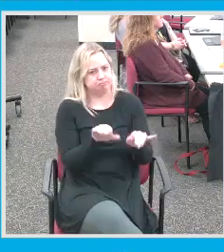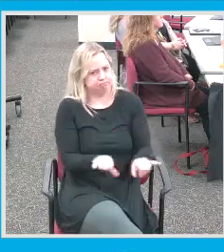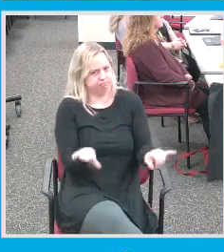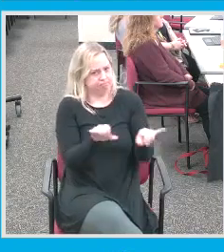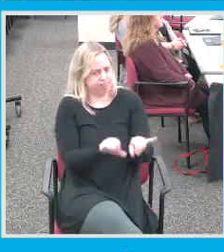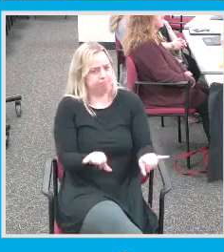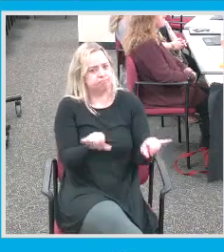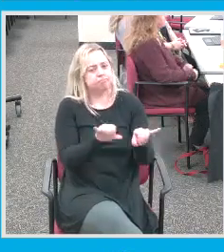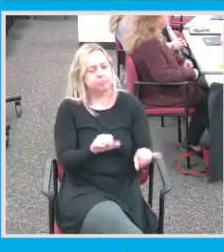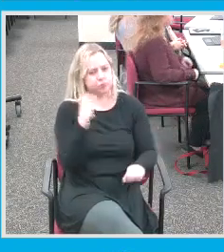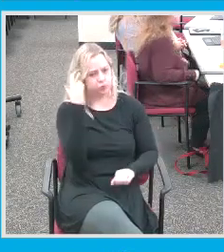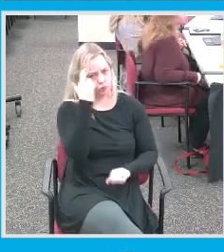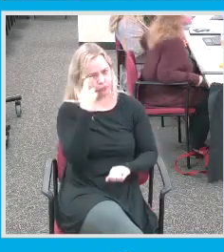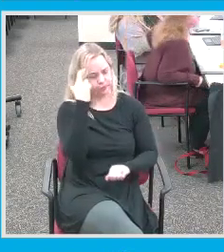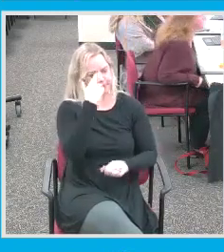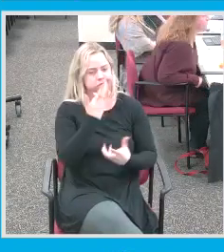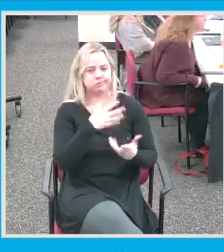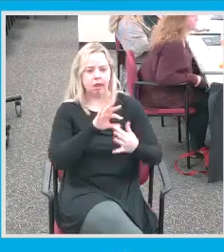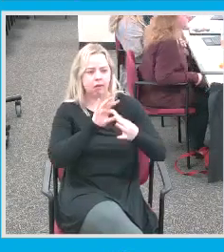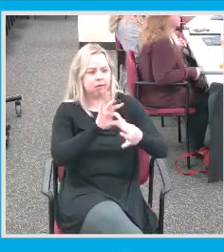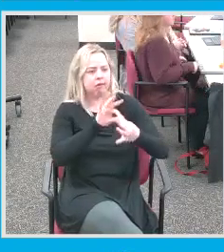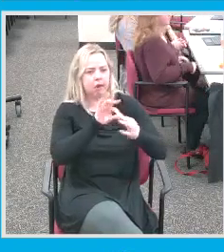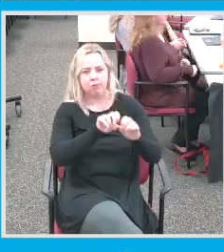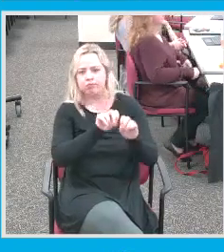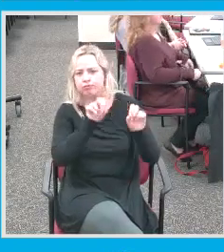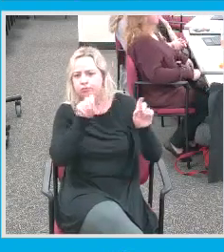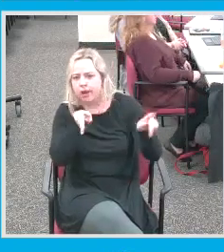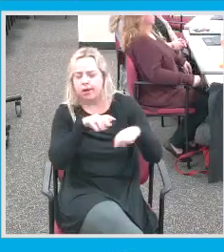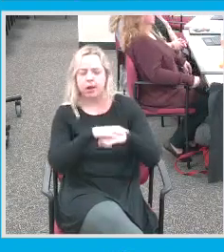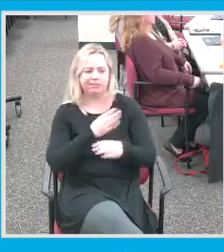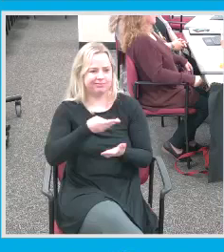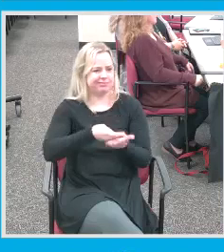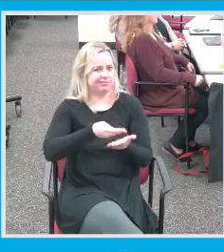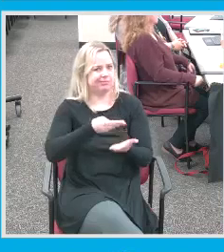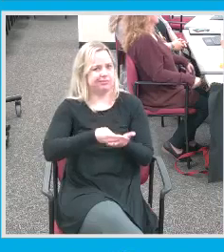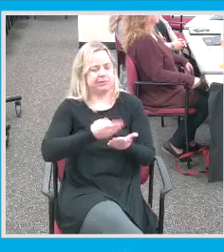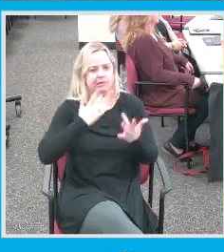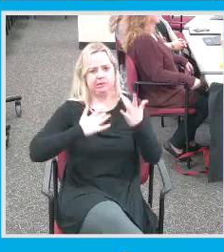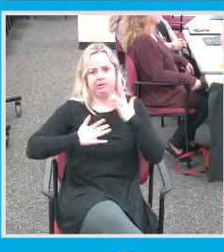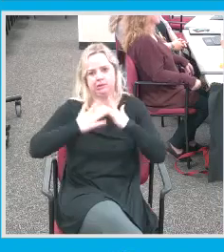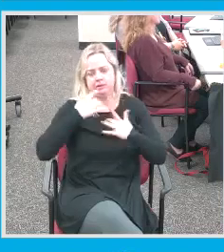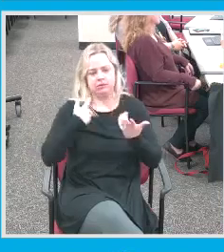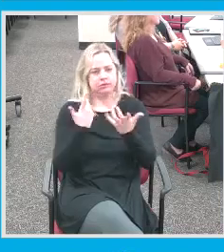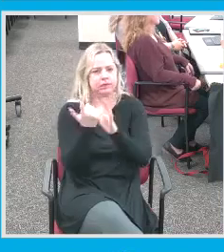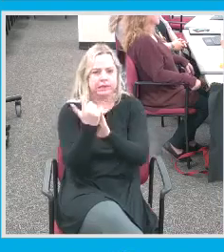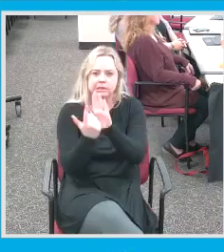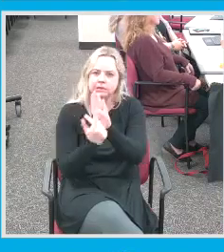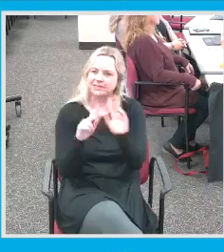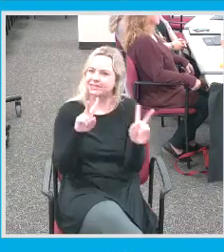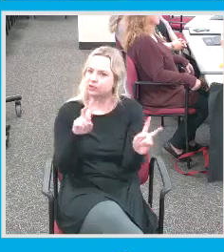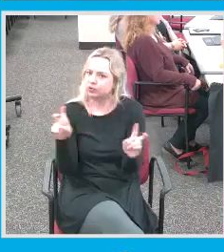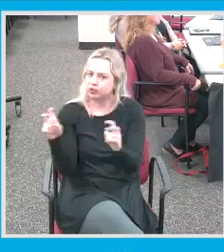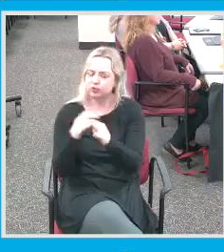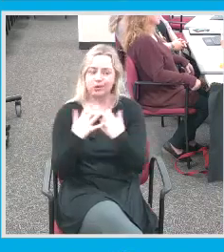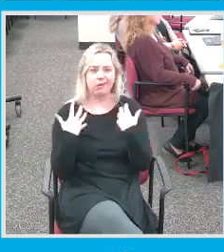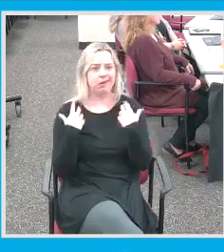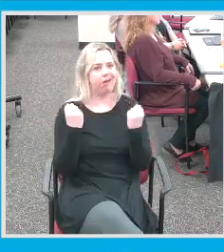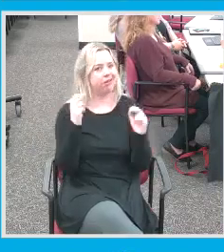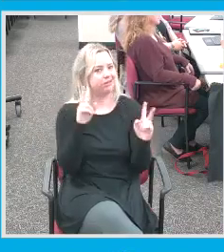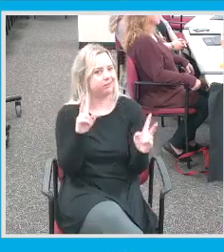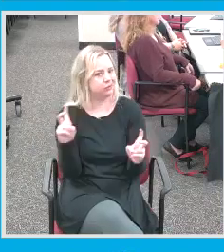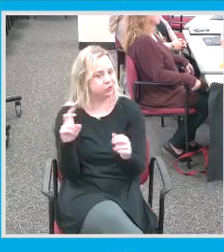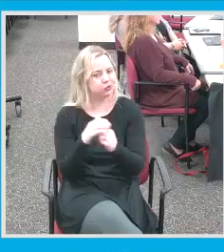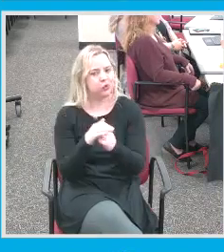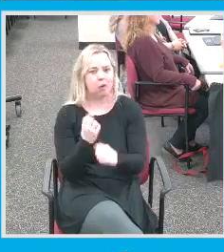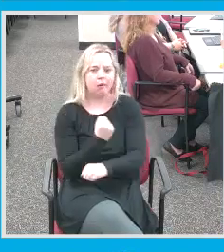Same thing, relationship, financial, legal, health issues,